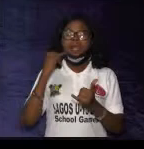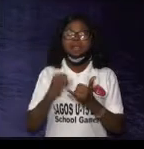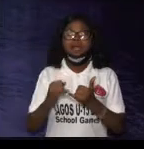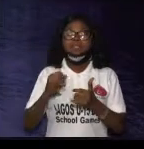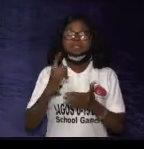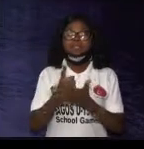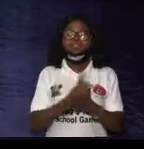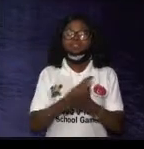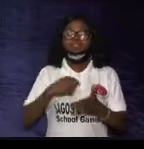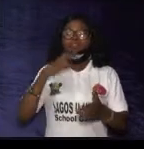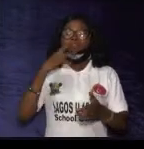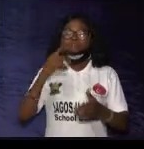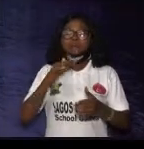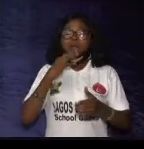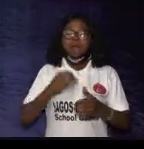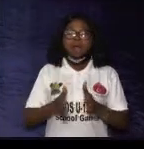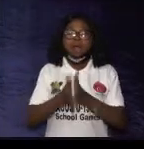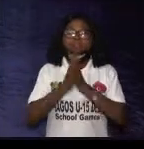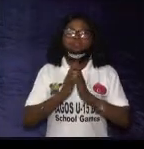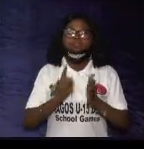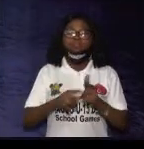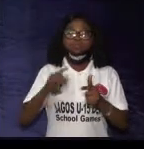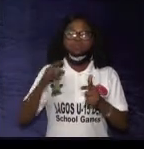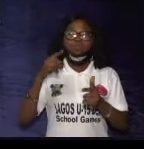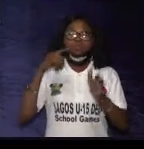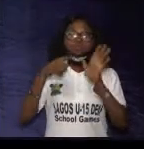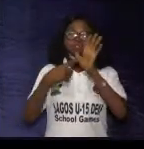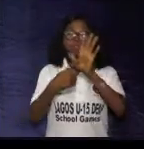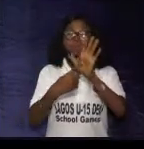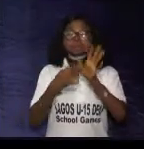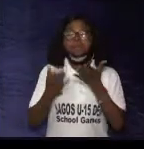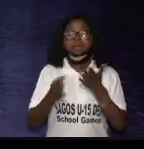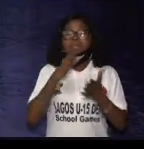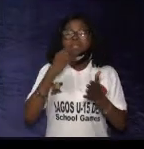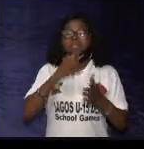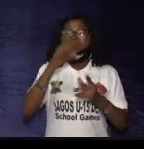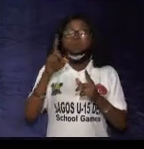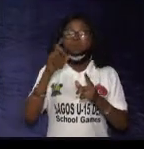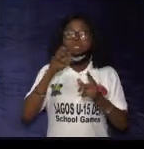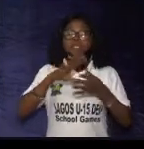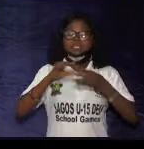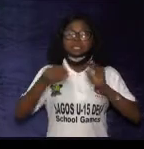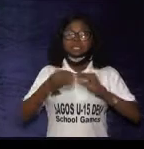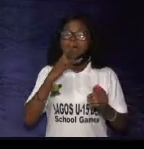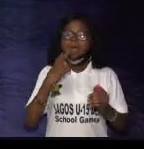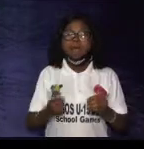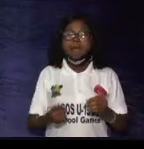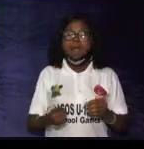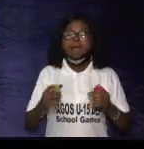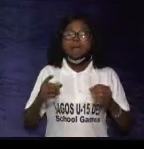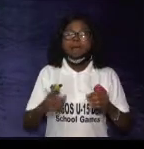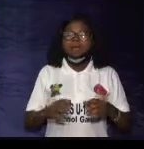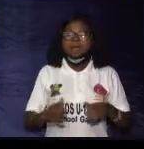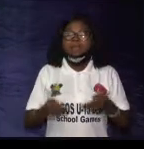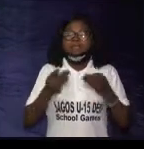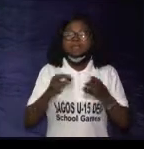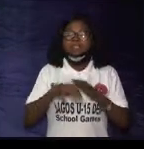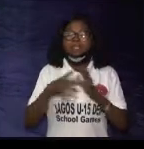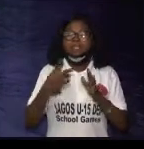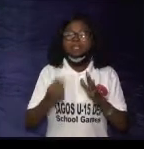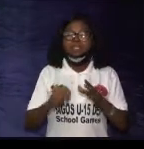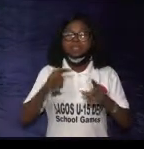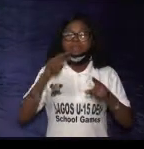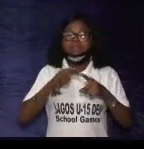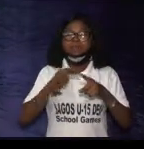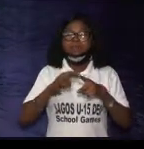In our last lesson, you were asked to indicate whether the sentences are expressed in the adverbial clause